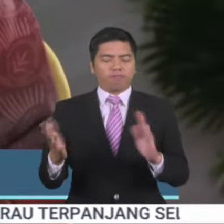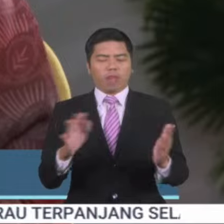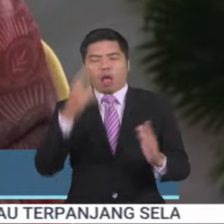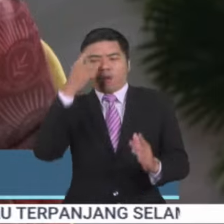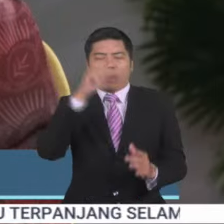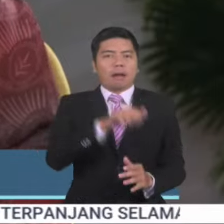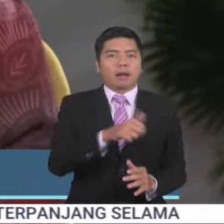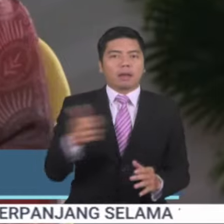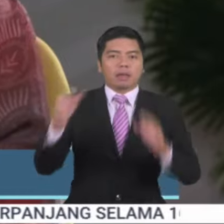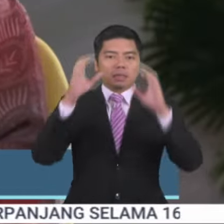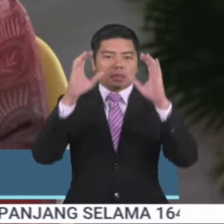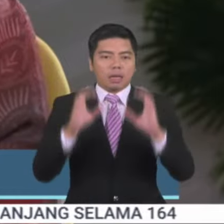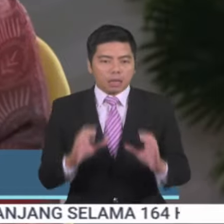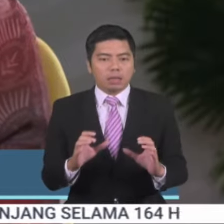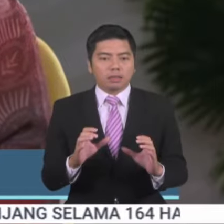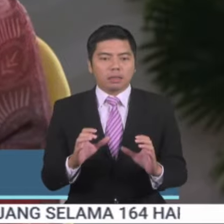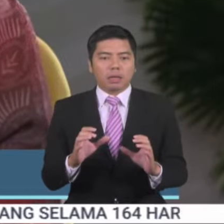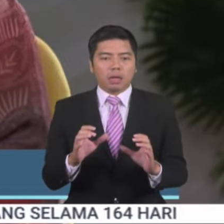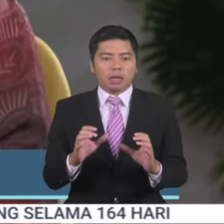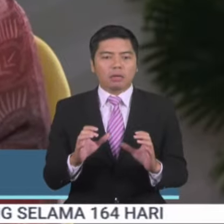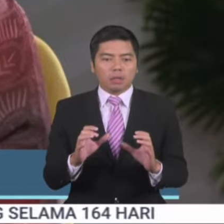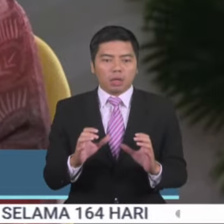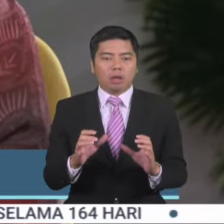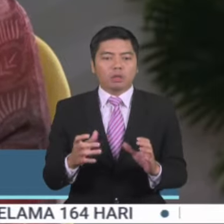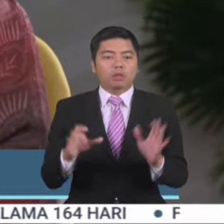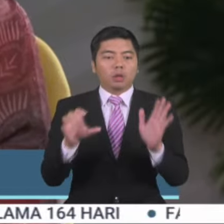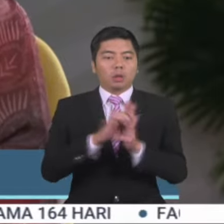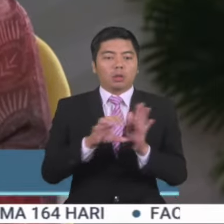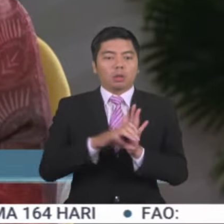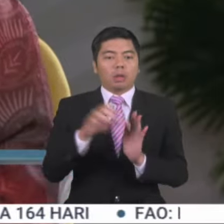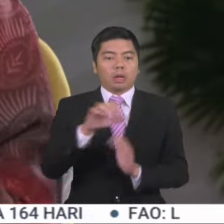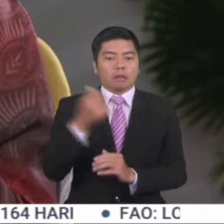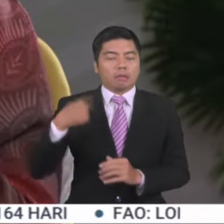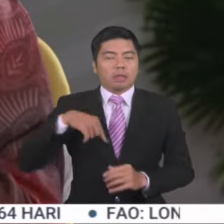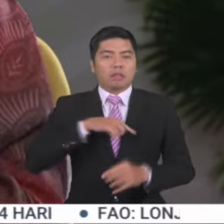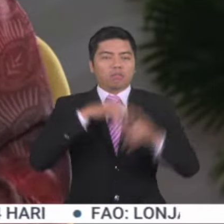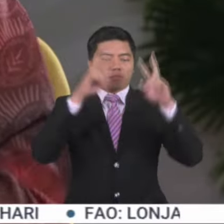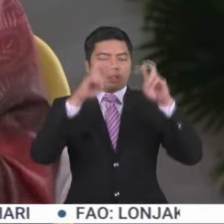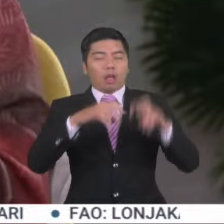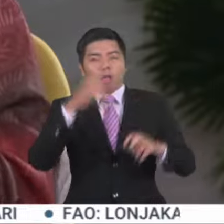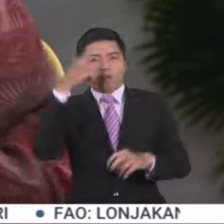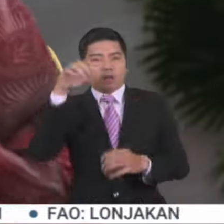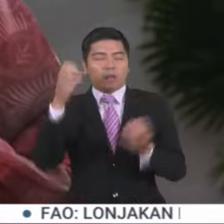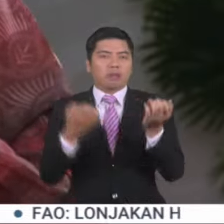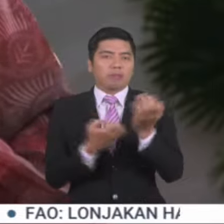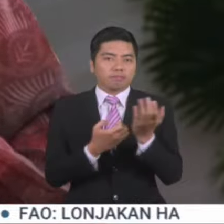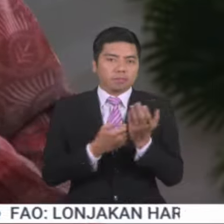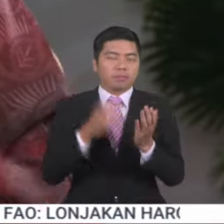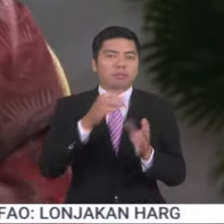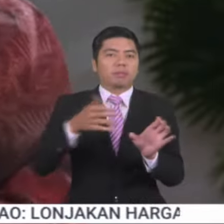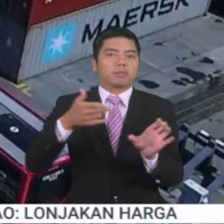measures without merely like electricity and diesel.